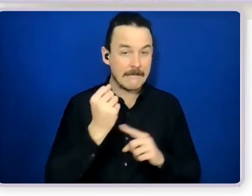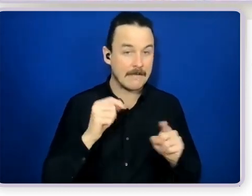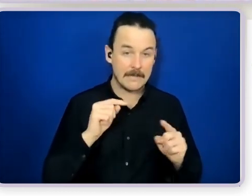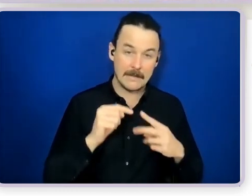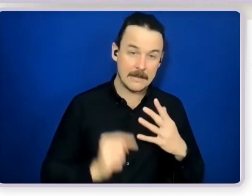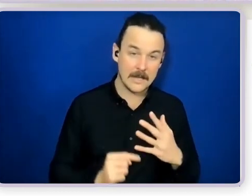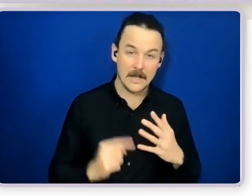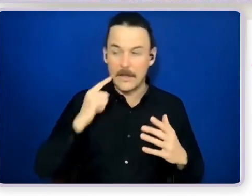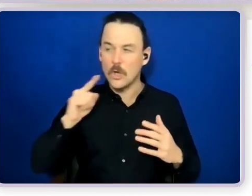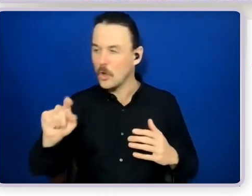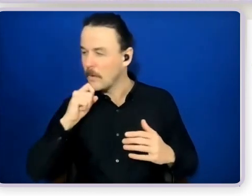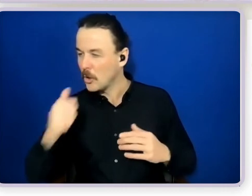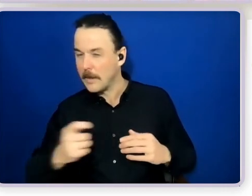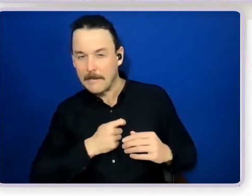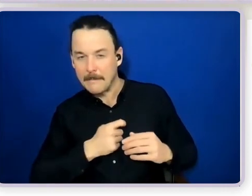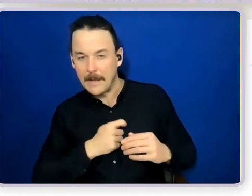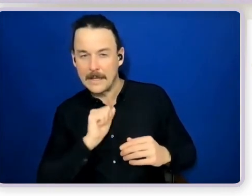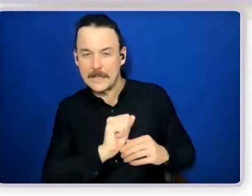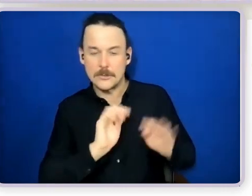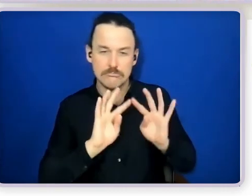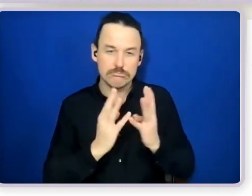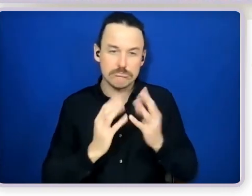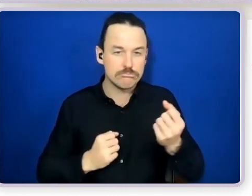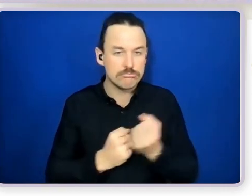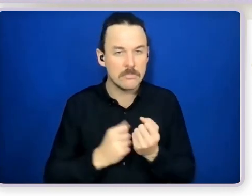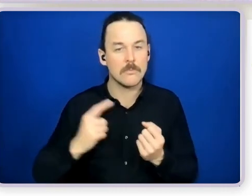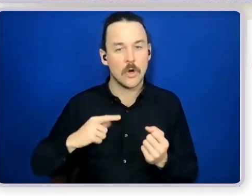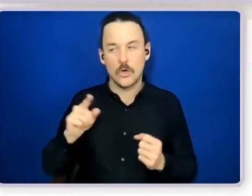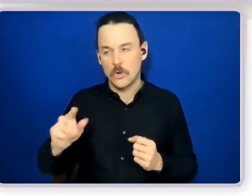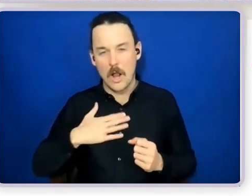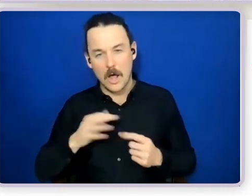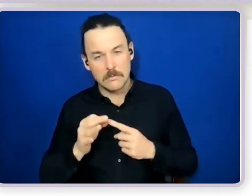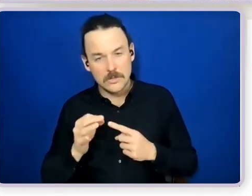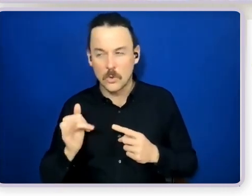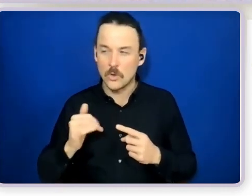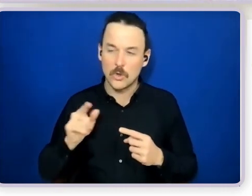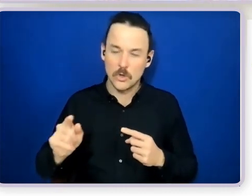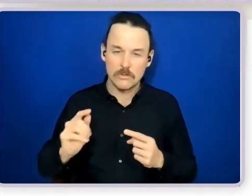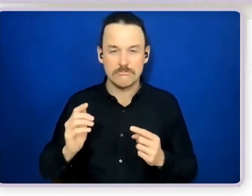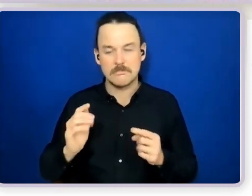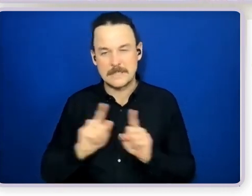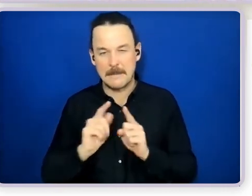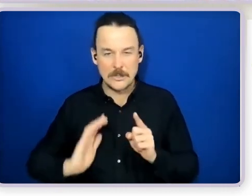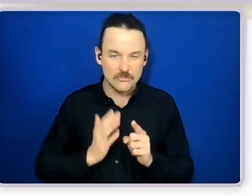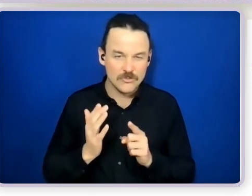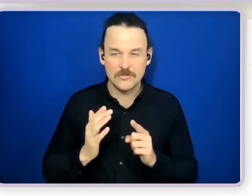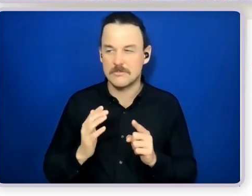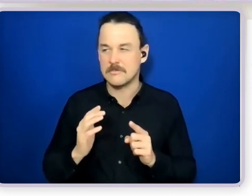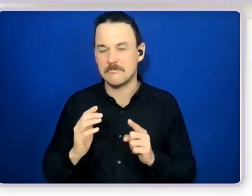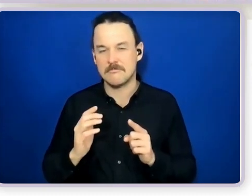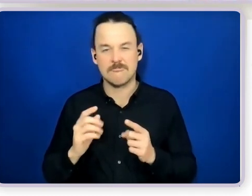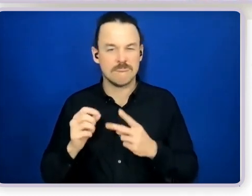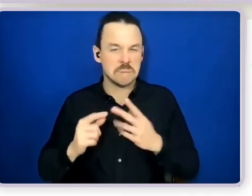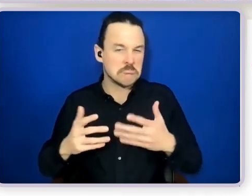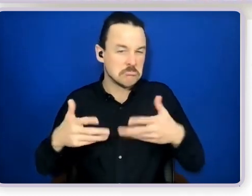his circle of support for these reasons you know you you might share the same interest you you might um yeah whatever